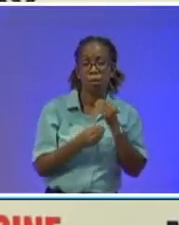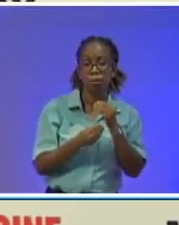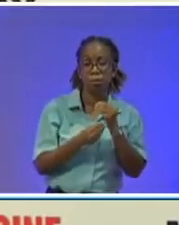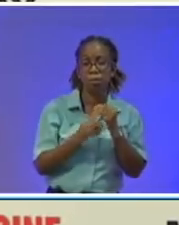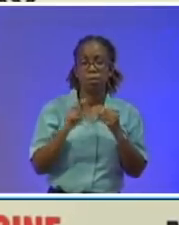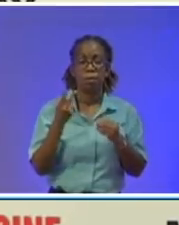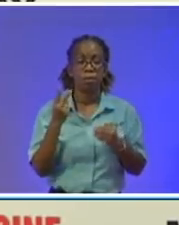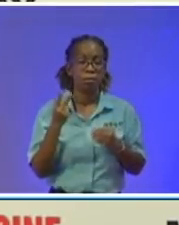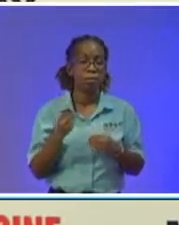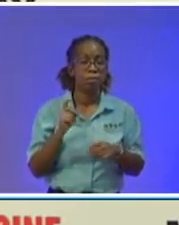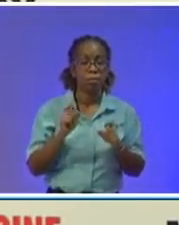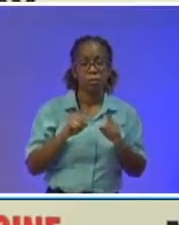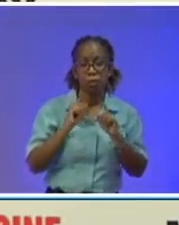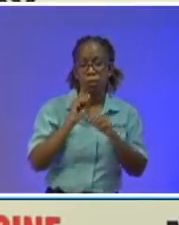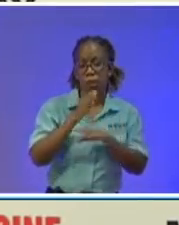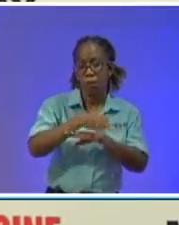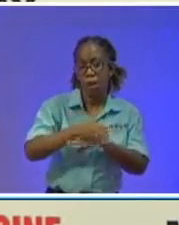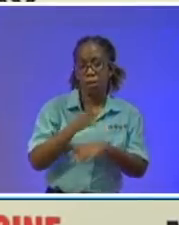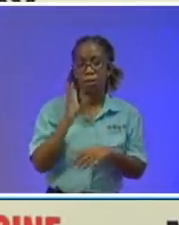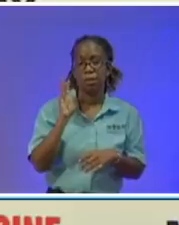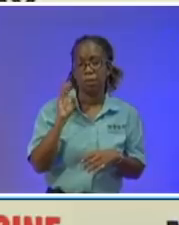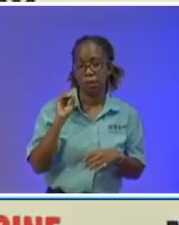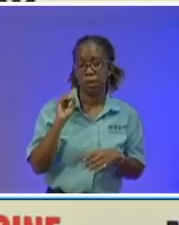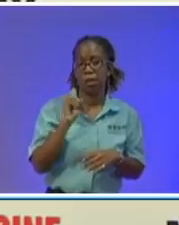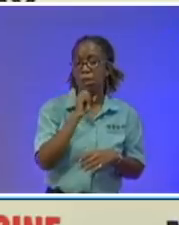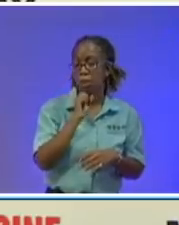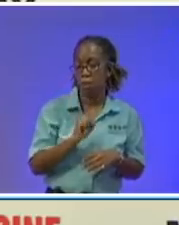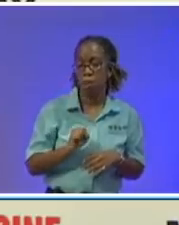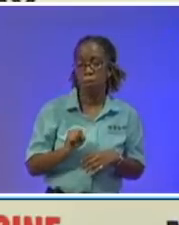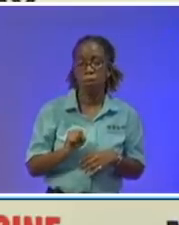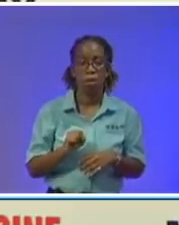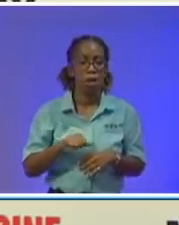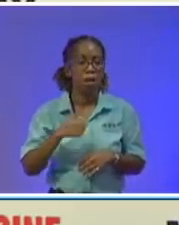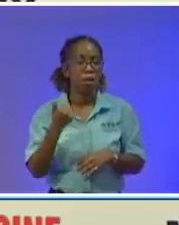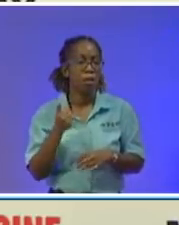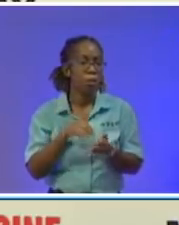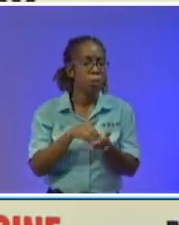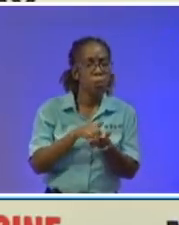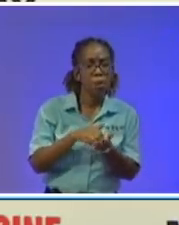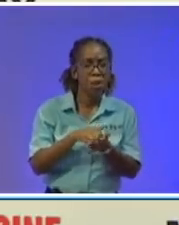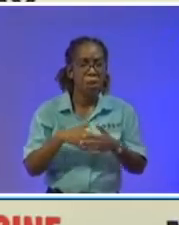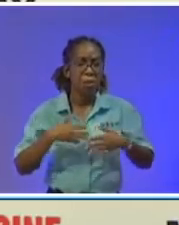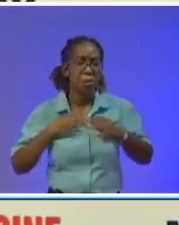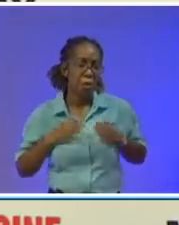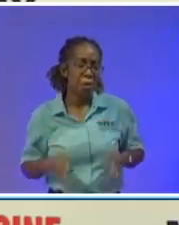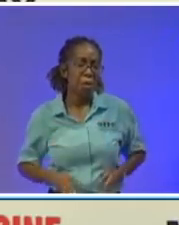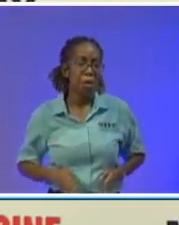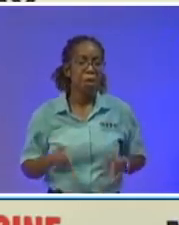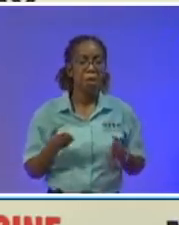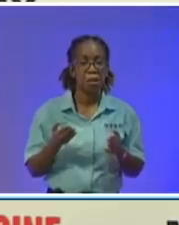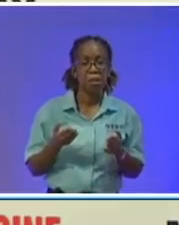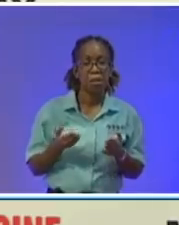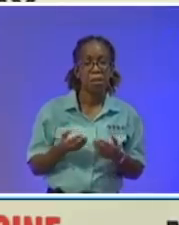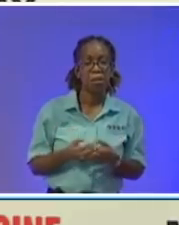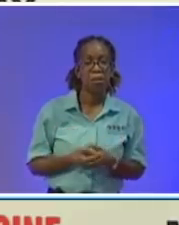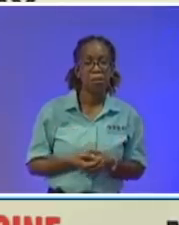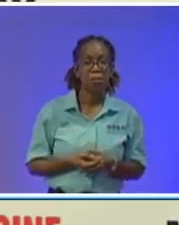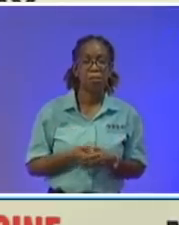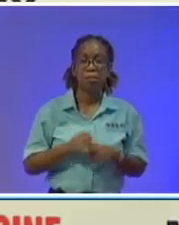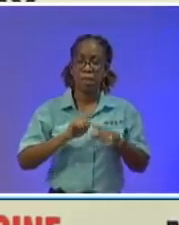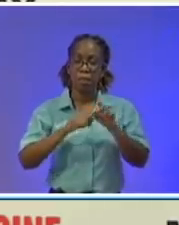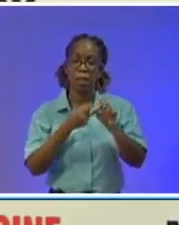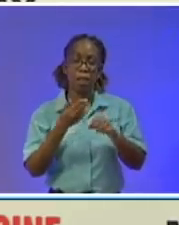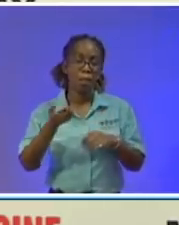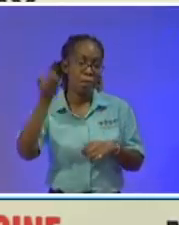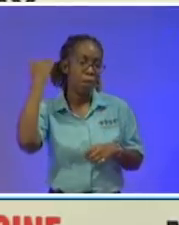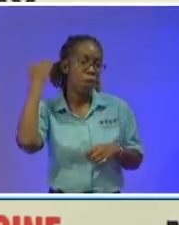60, as well as the immunocompromised, was launched quite a short while ago in Trinidad and Tobago. So we